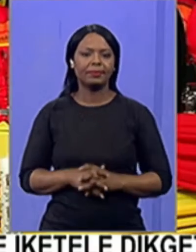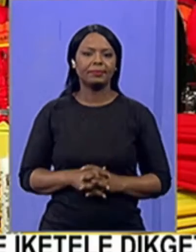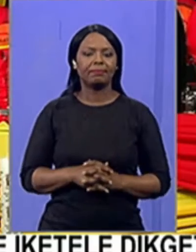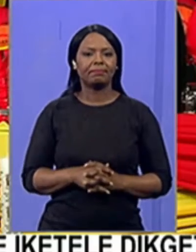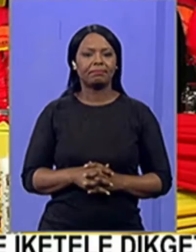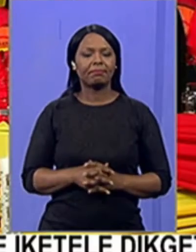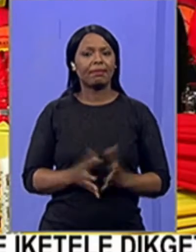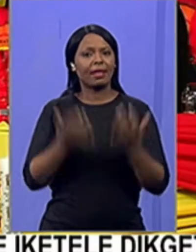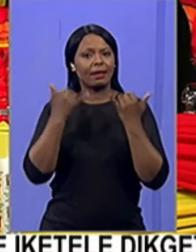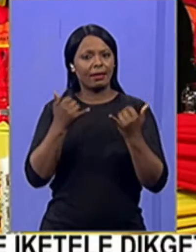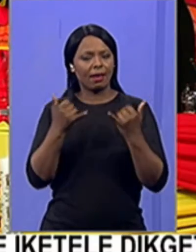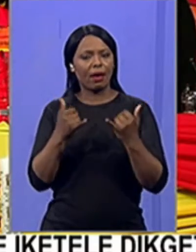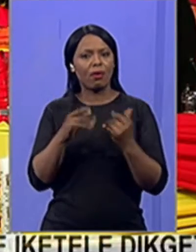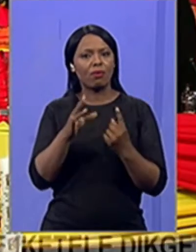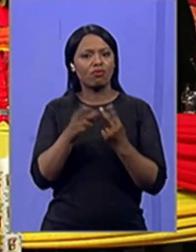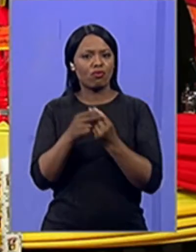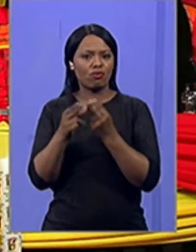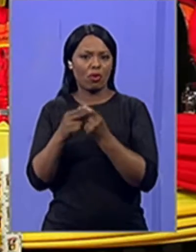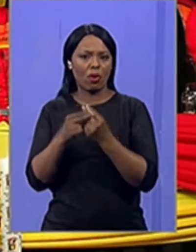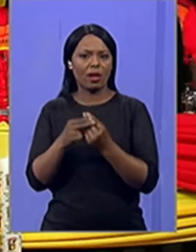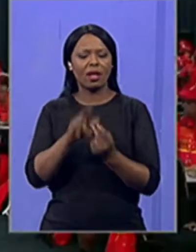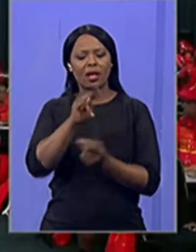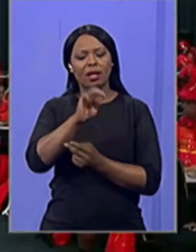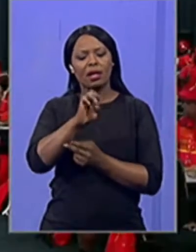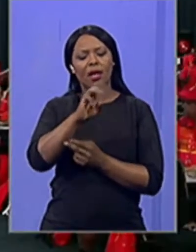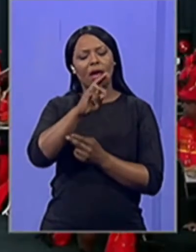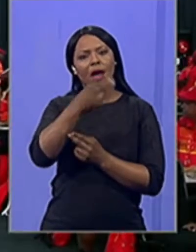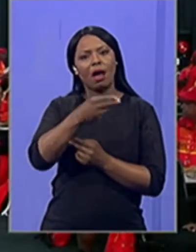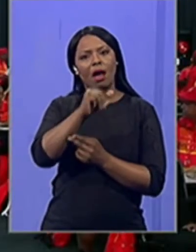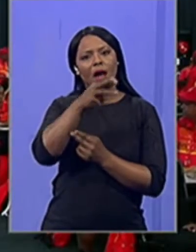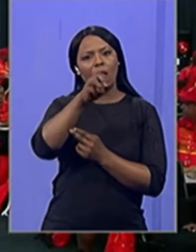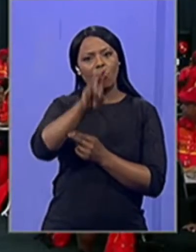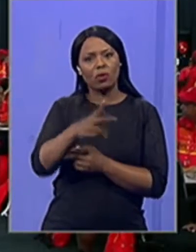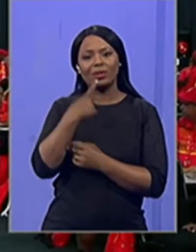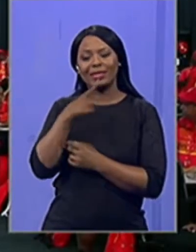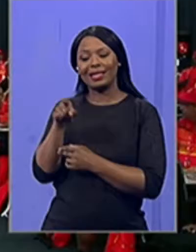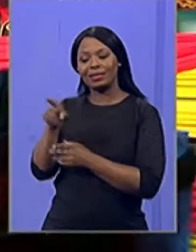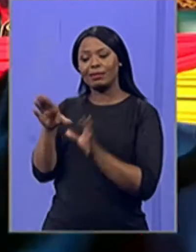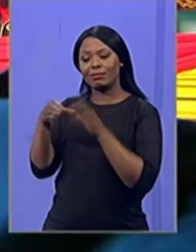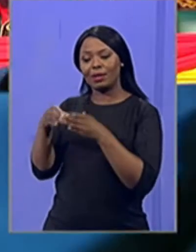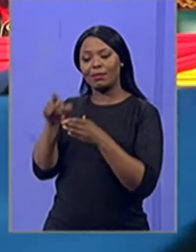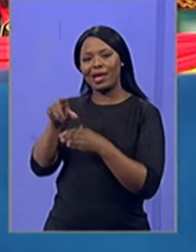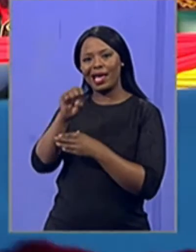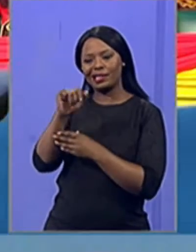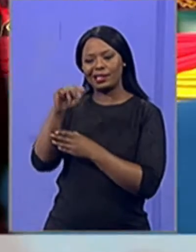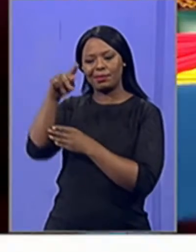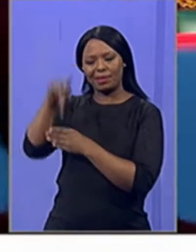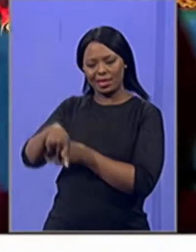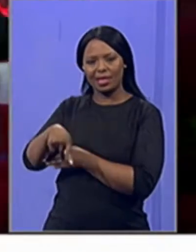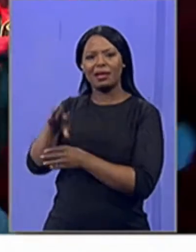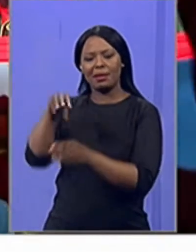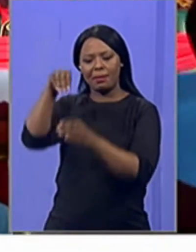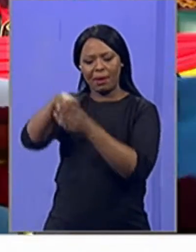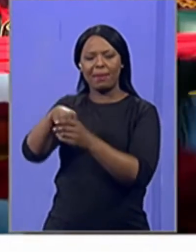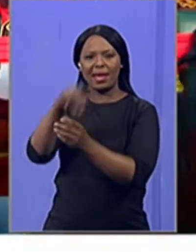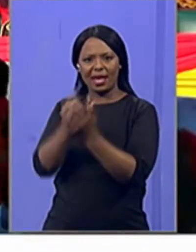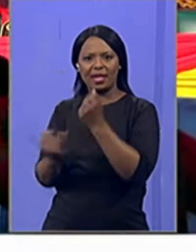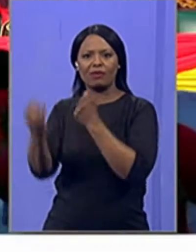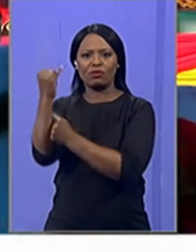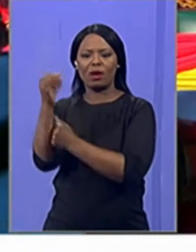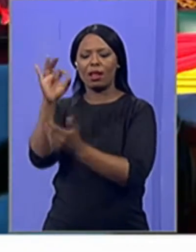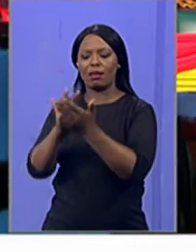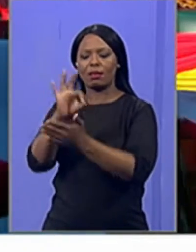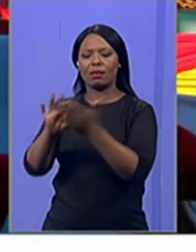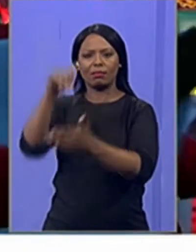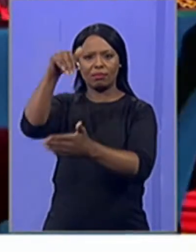Ditho tsa mokgatlo wa basebetsi naha di ntsweleng hore mokga wa makomonisi SACP o iketele dikgetho tse tlang tsa naha ka 2024 e le